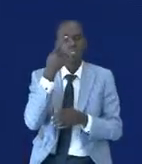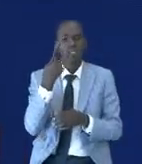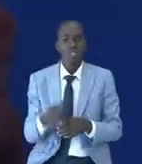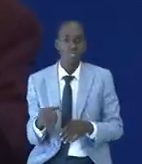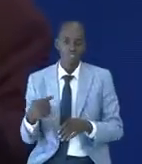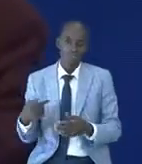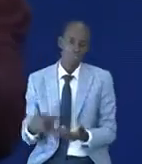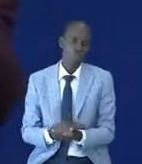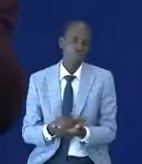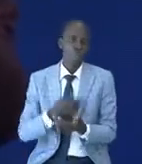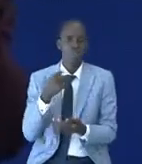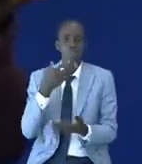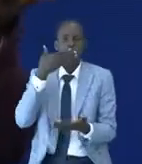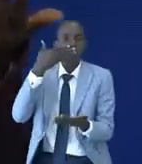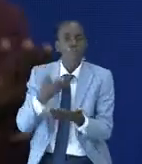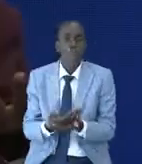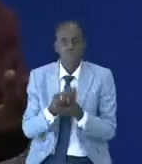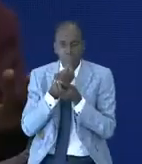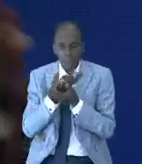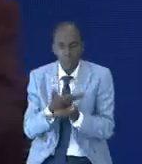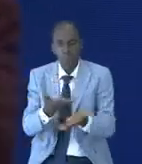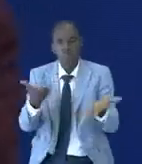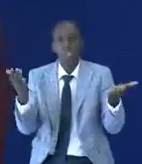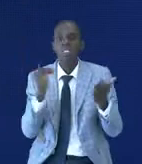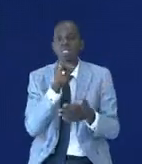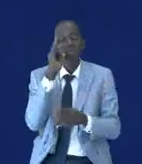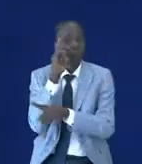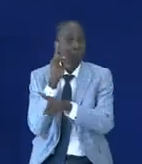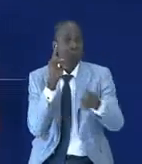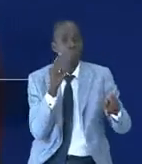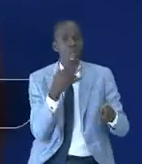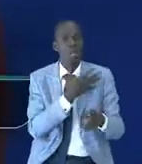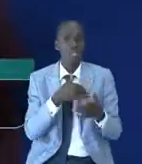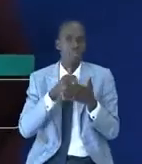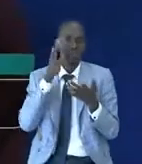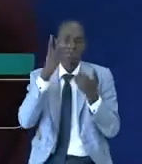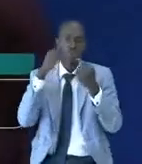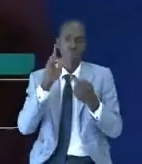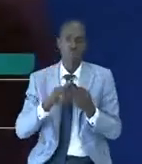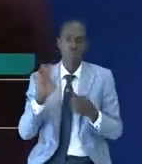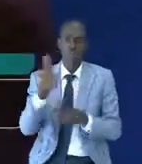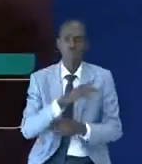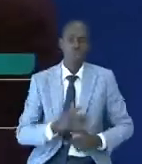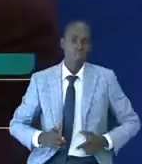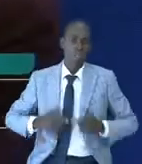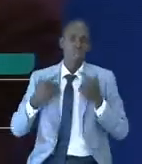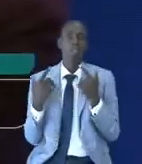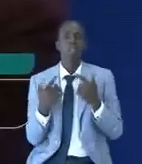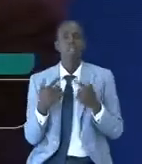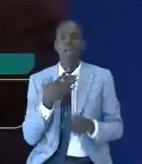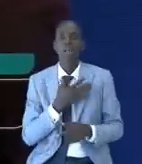good news. That the good news is for you. And the good news will come to your life and cancel